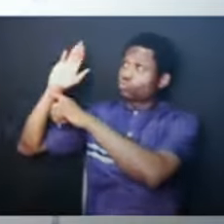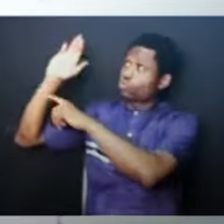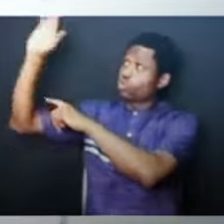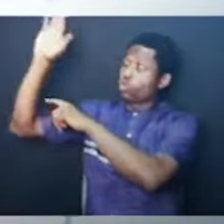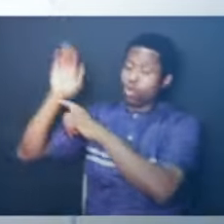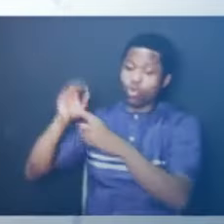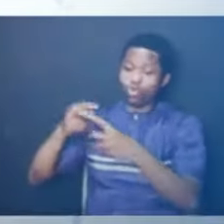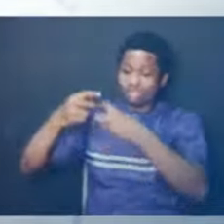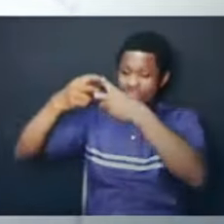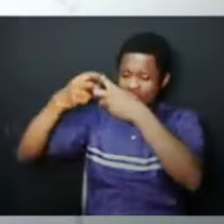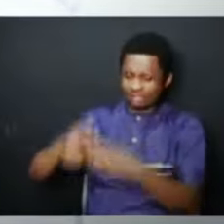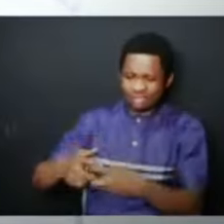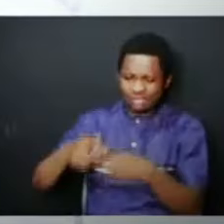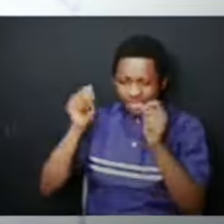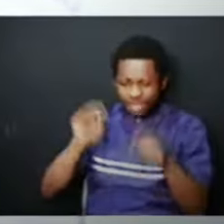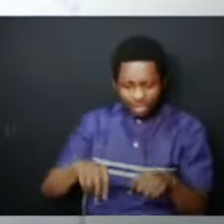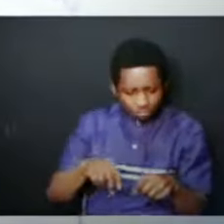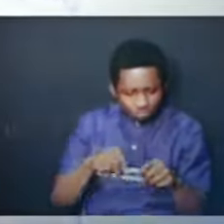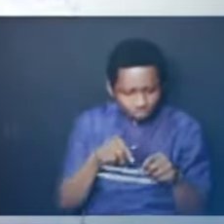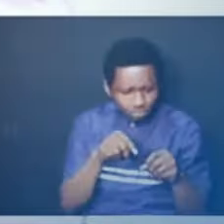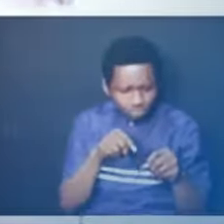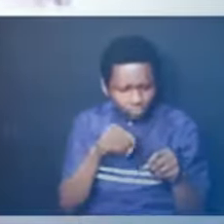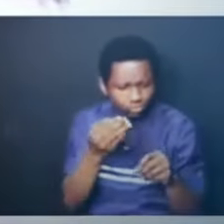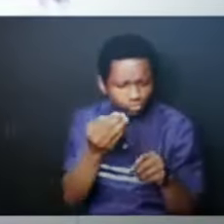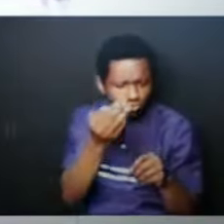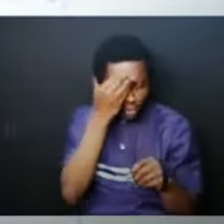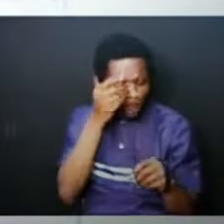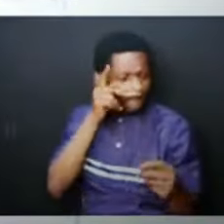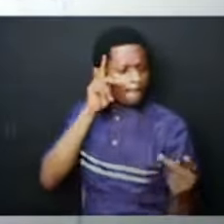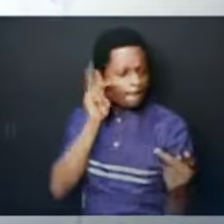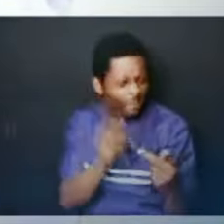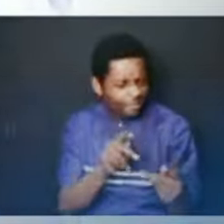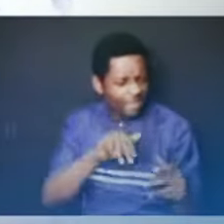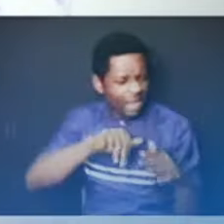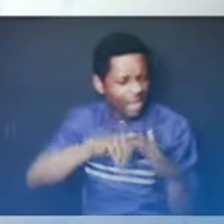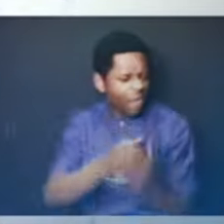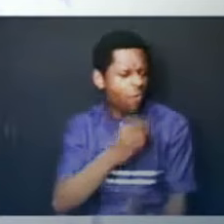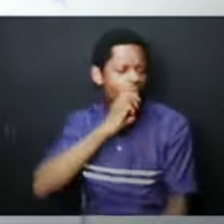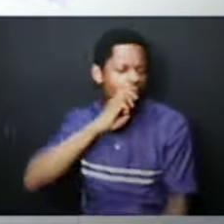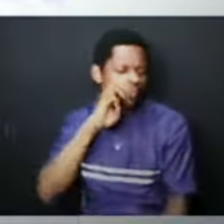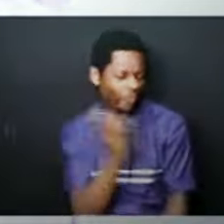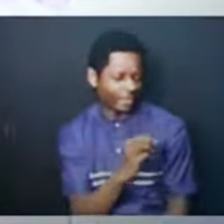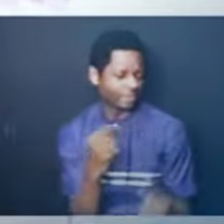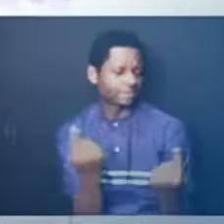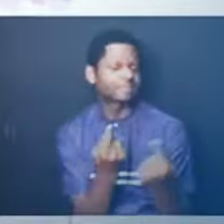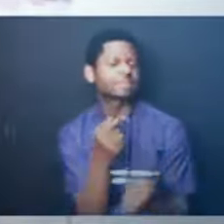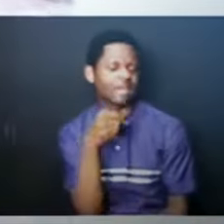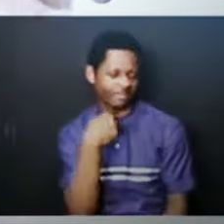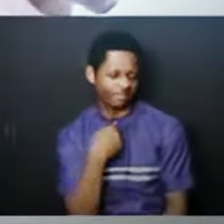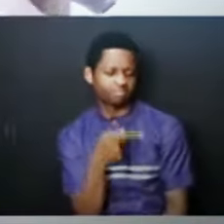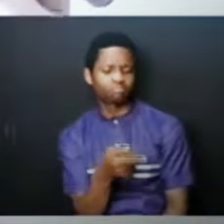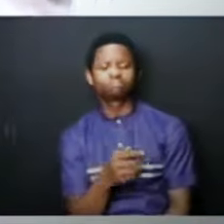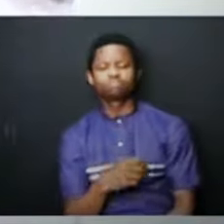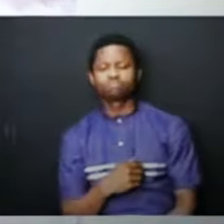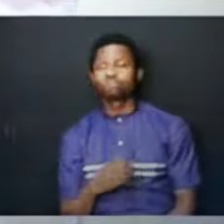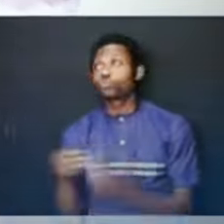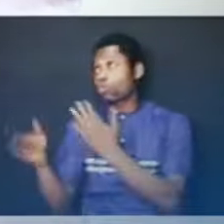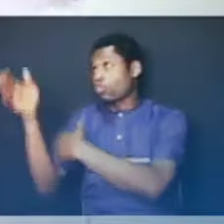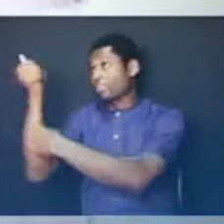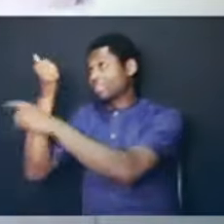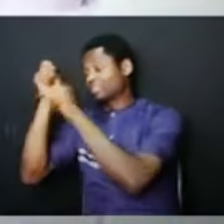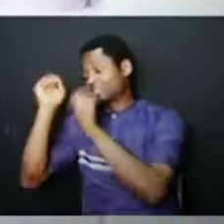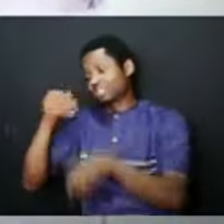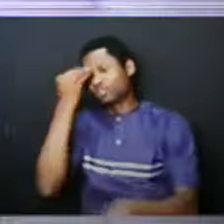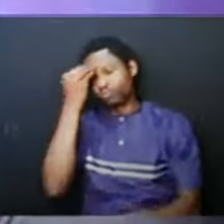of wickedness in an act of sin. He judges the